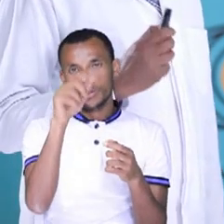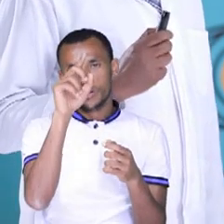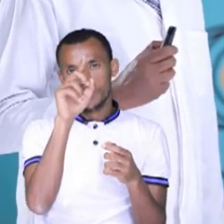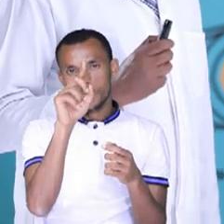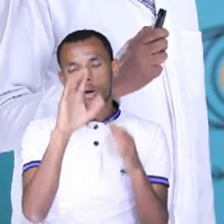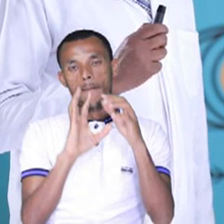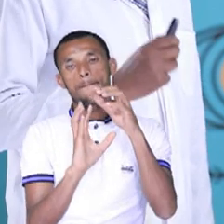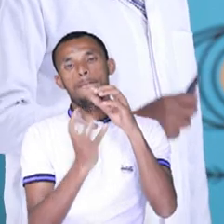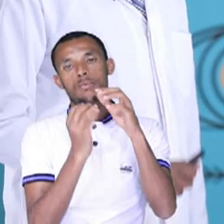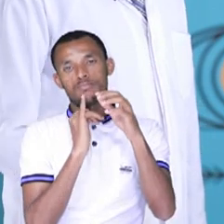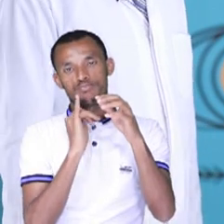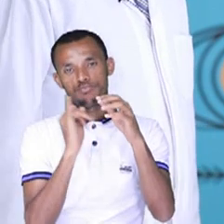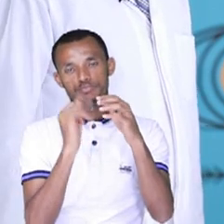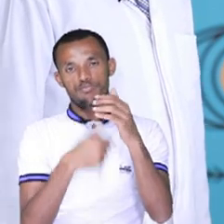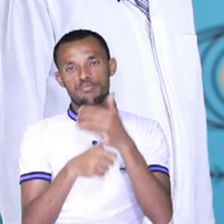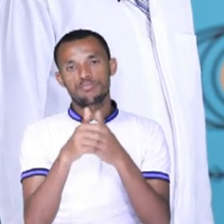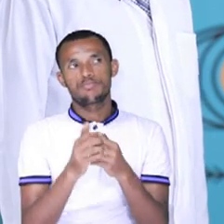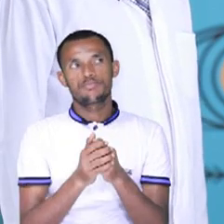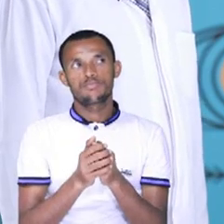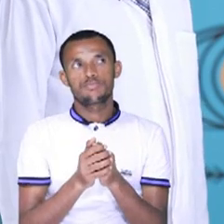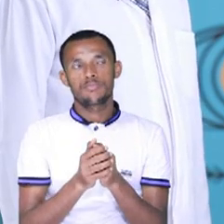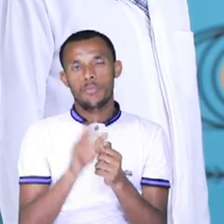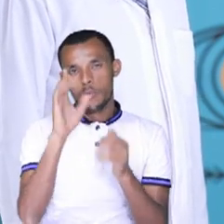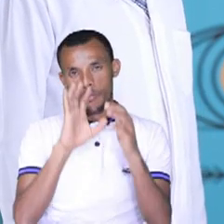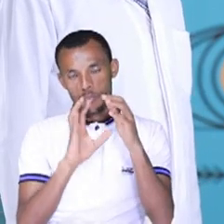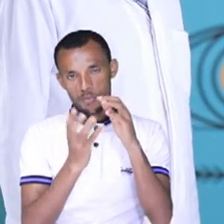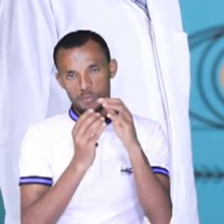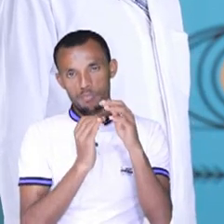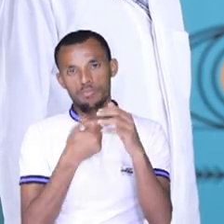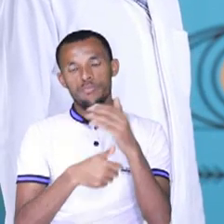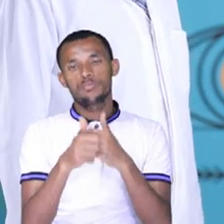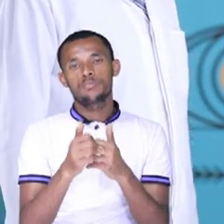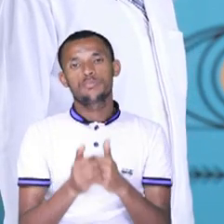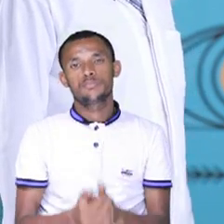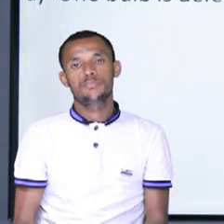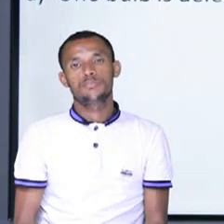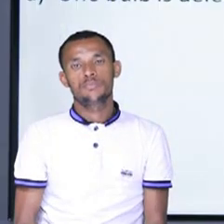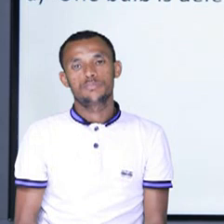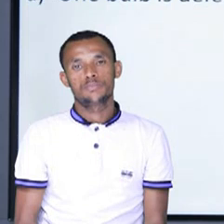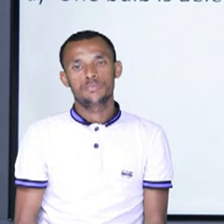one bulb is defective? One bulb is defective.